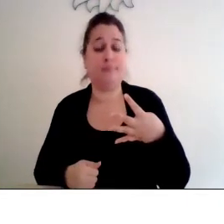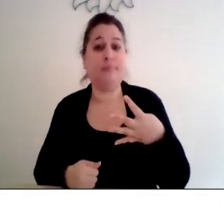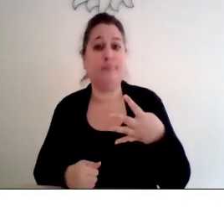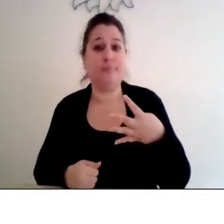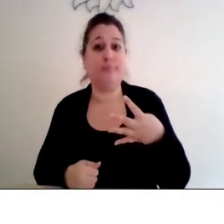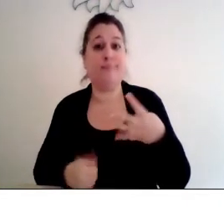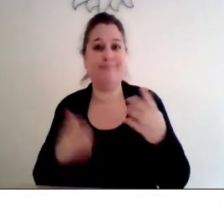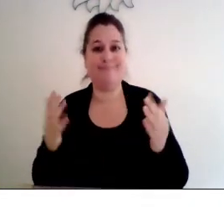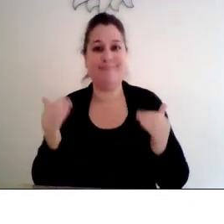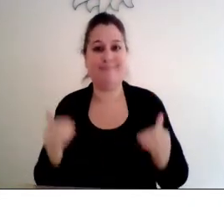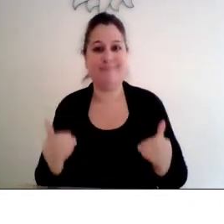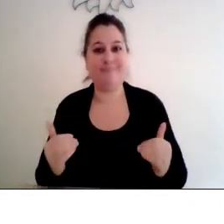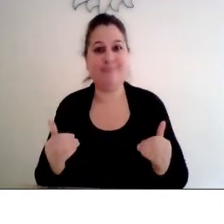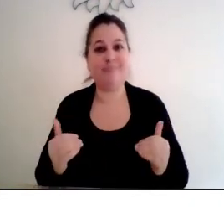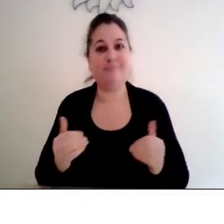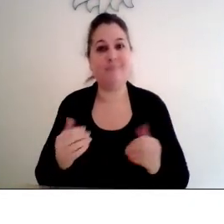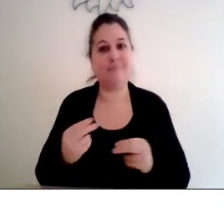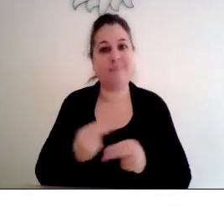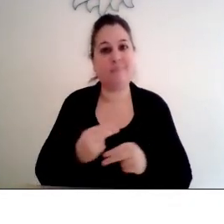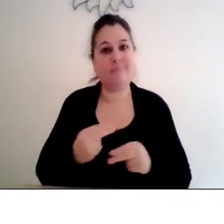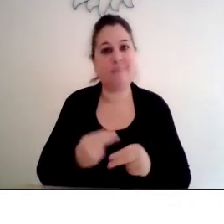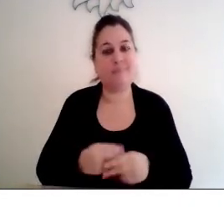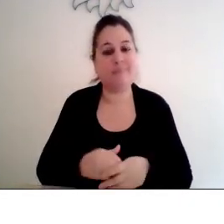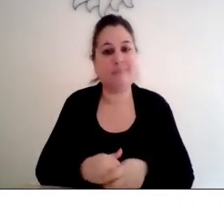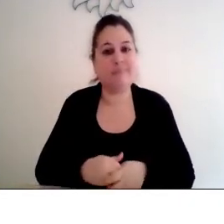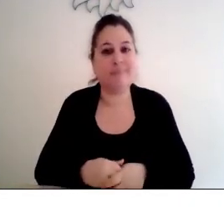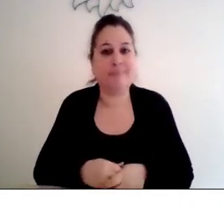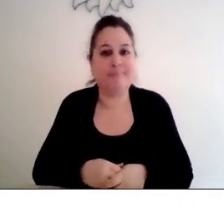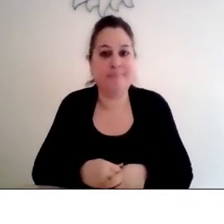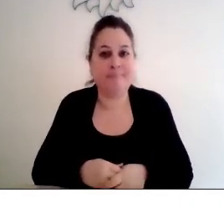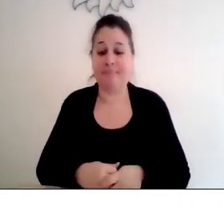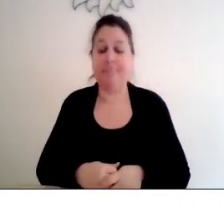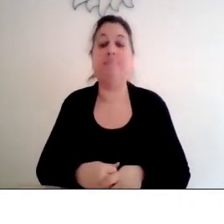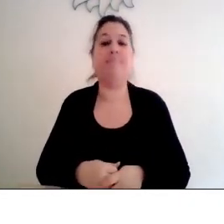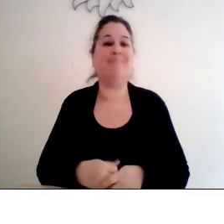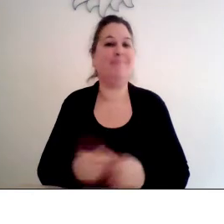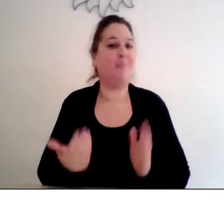All right, let's look at this example. All right, so let's write down PEMDAS.